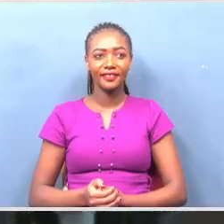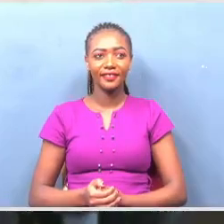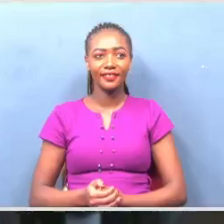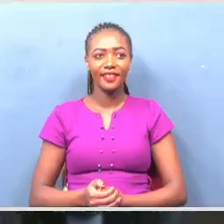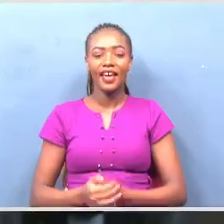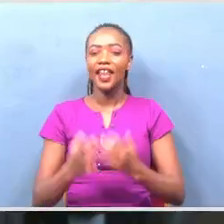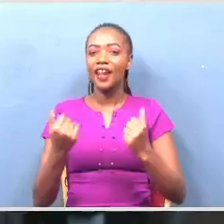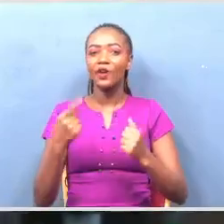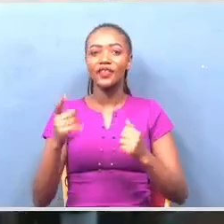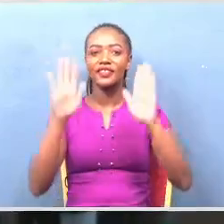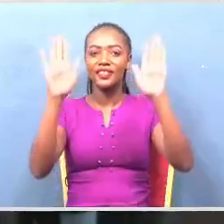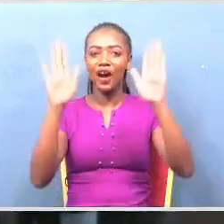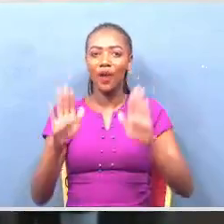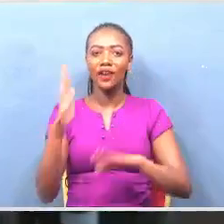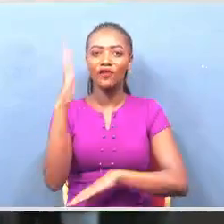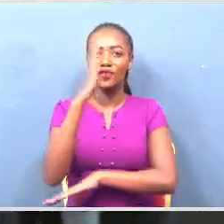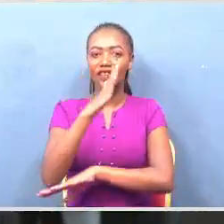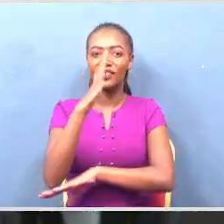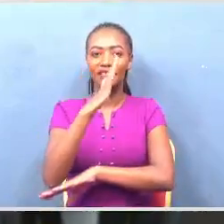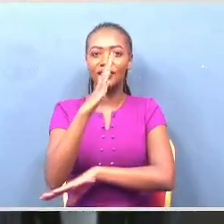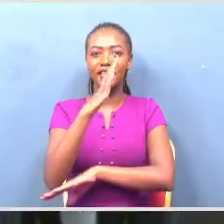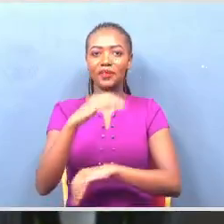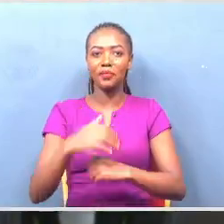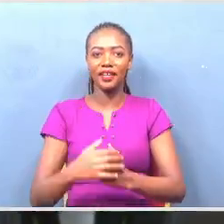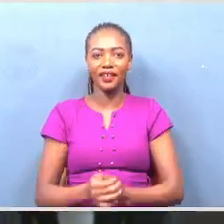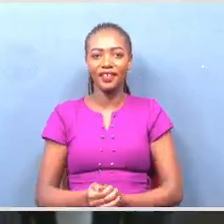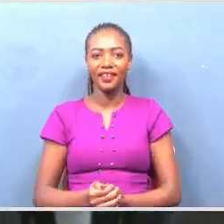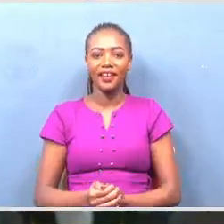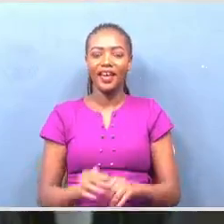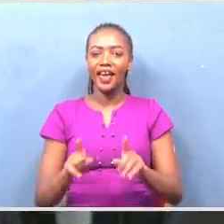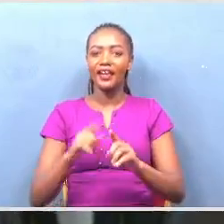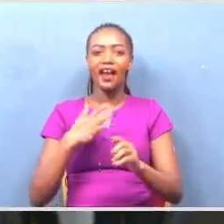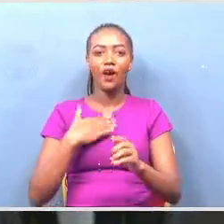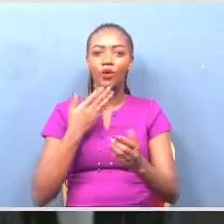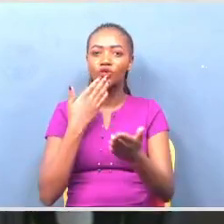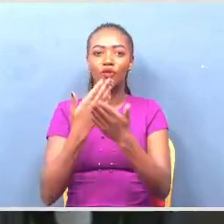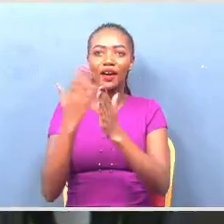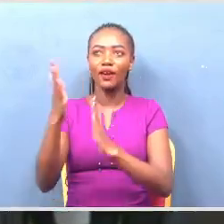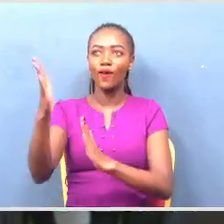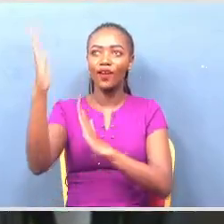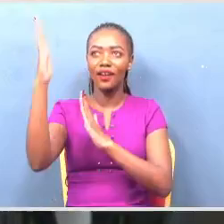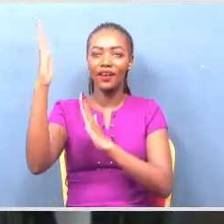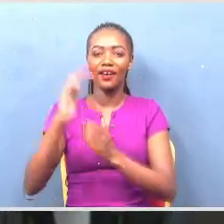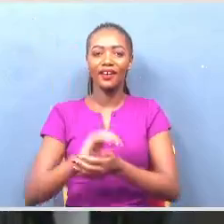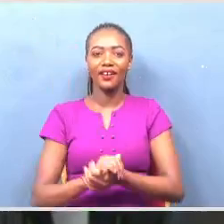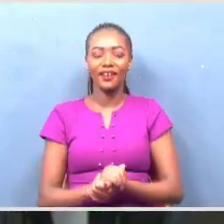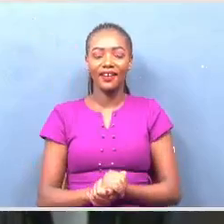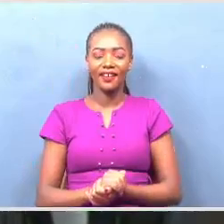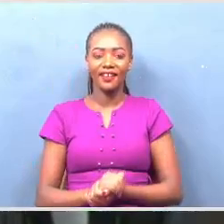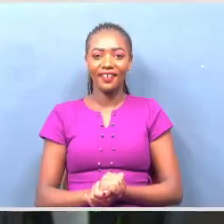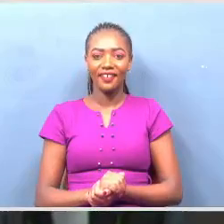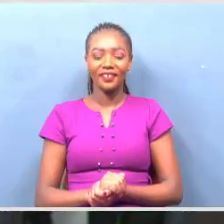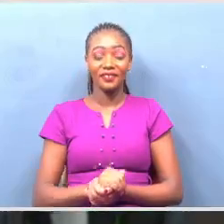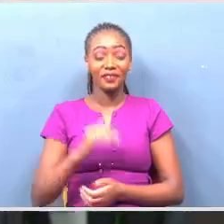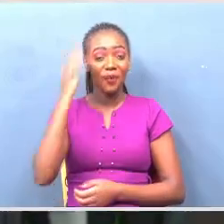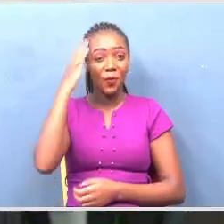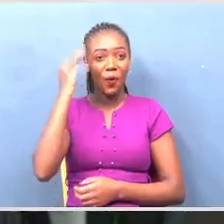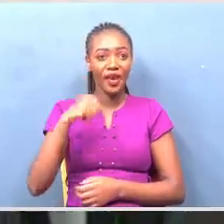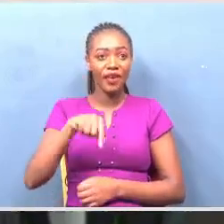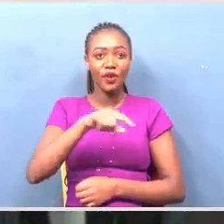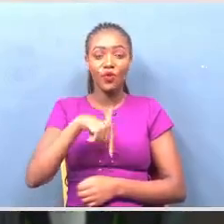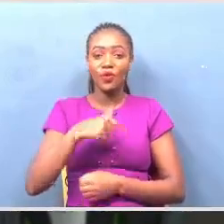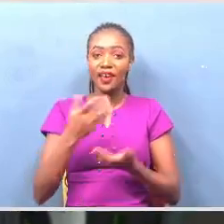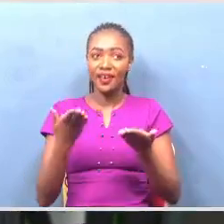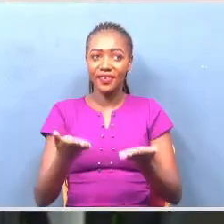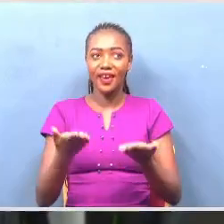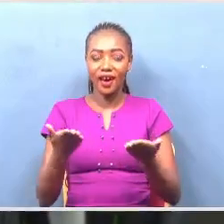a wonderful evening, and I want to thank God that we are here this